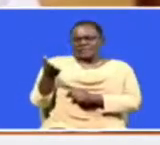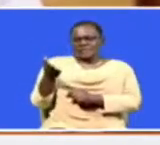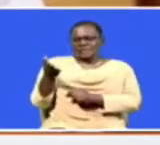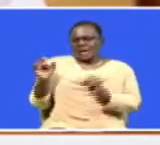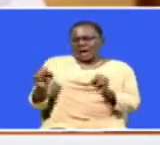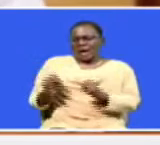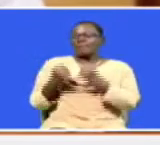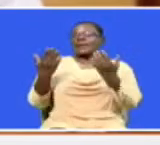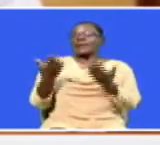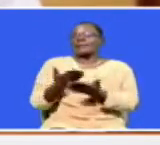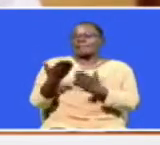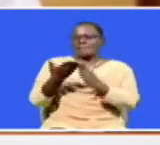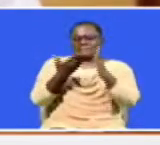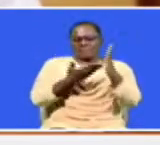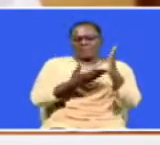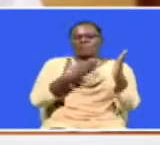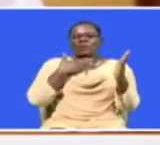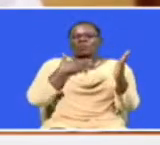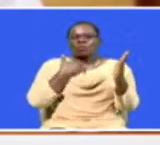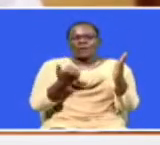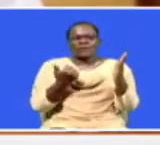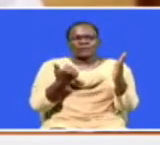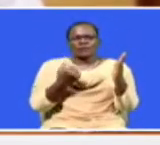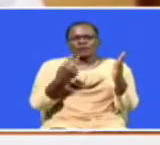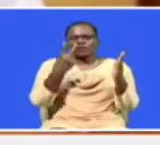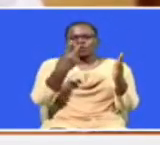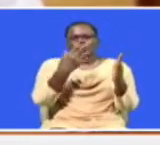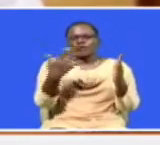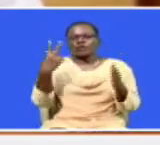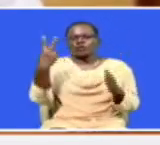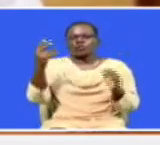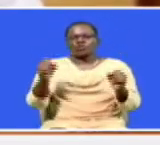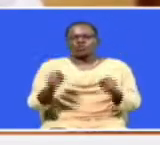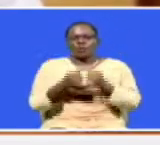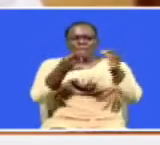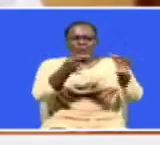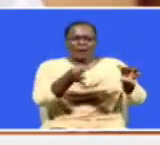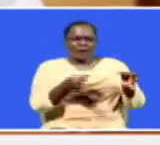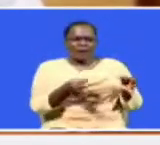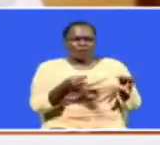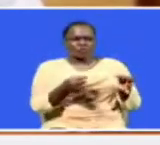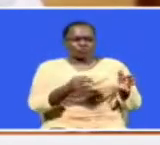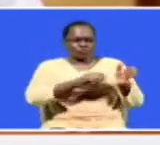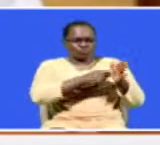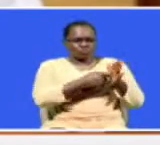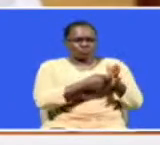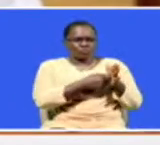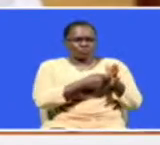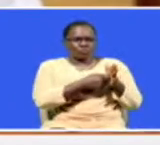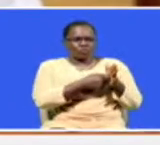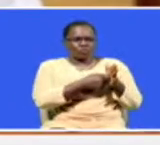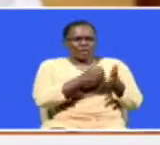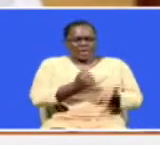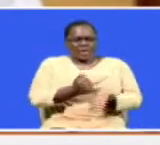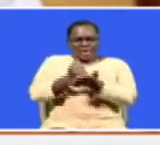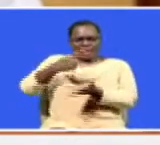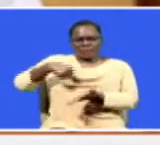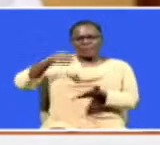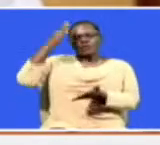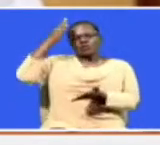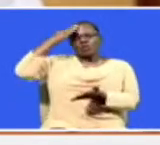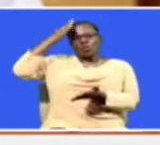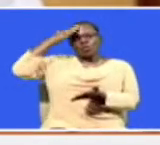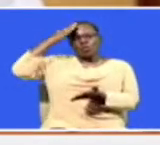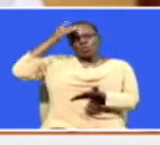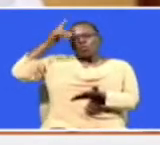details. We want two things to happen from you. If it's an account, please help us